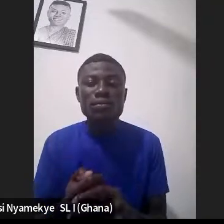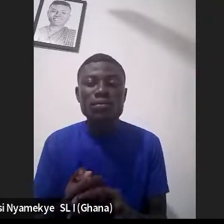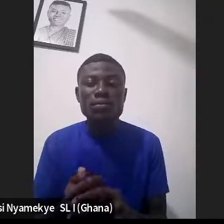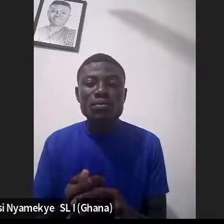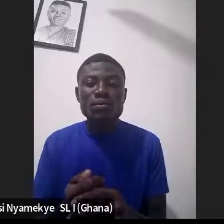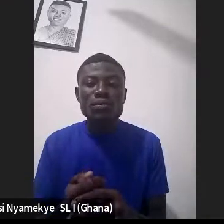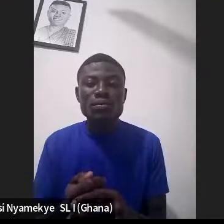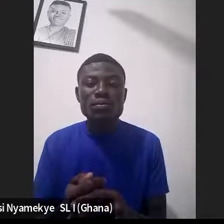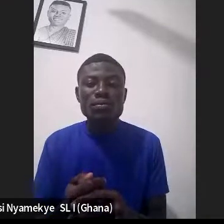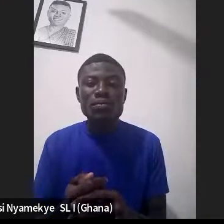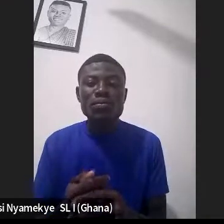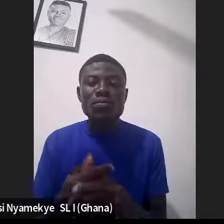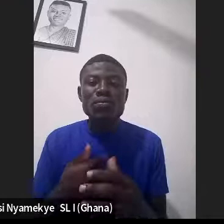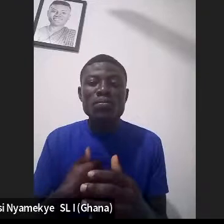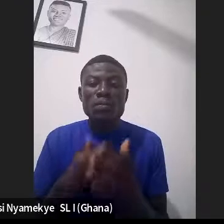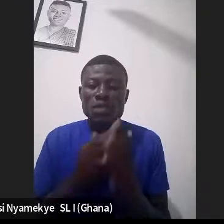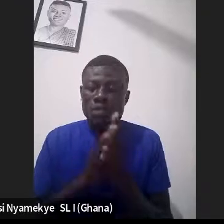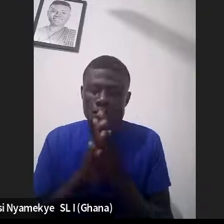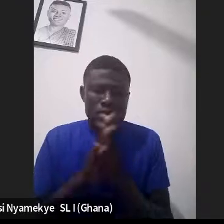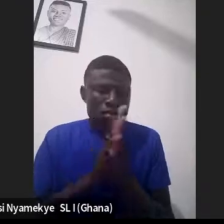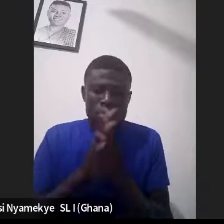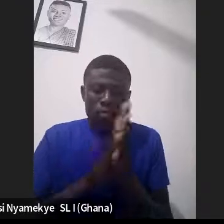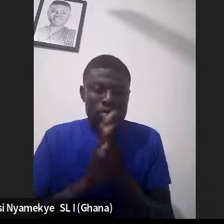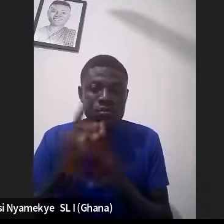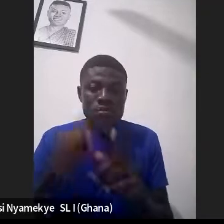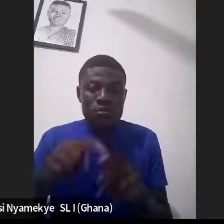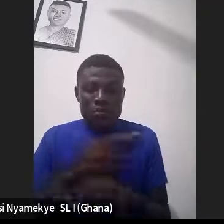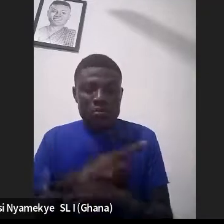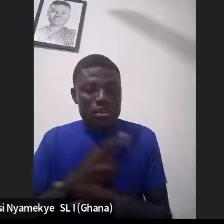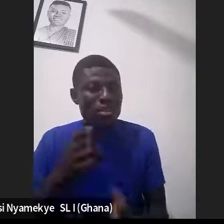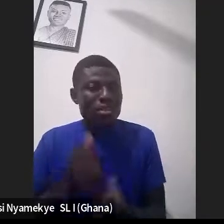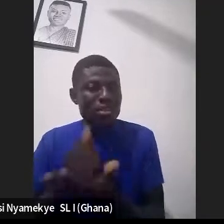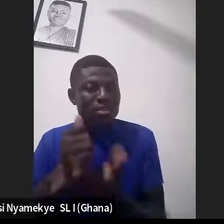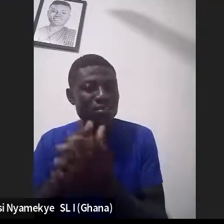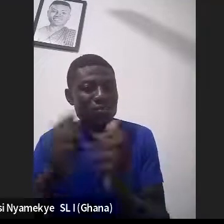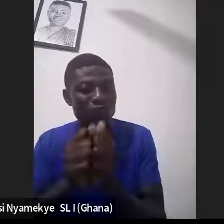I'm very passionate and obsessed with